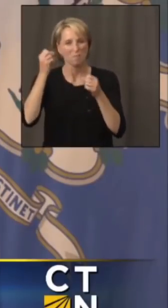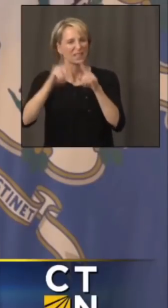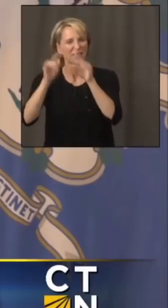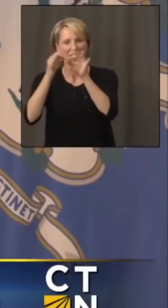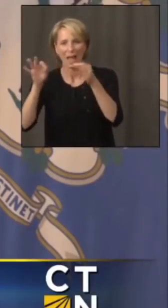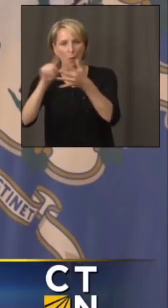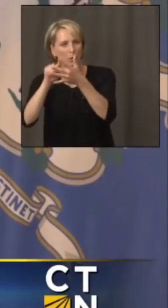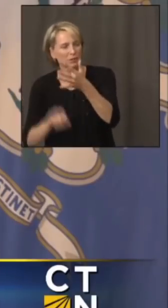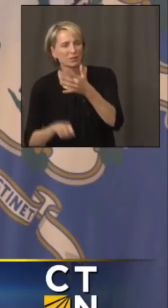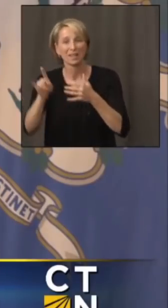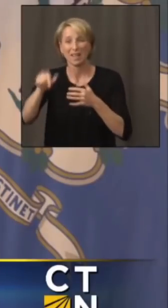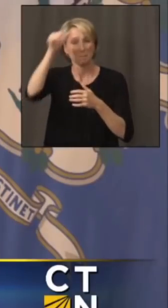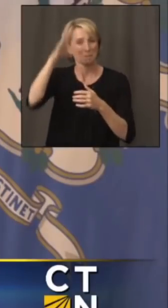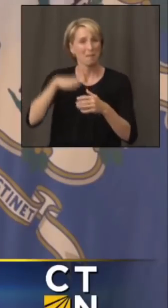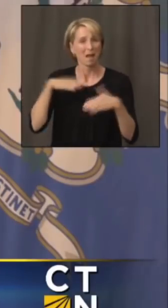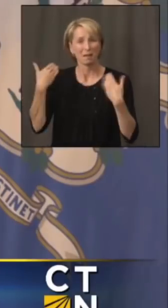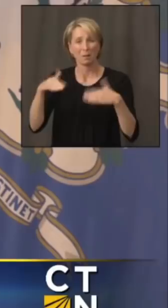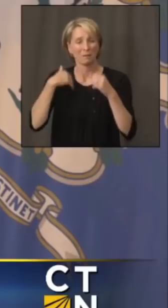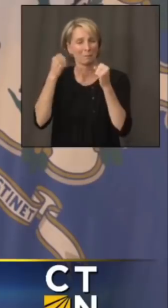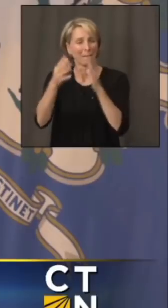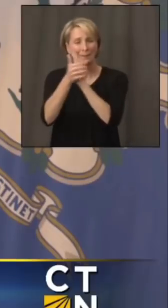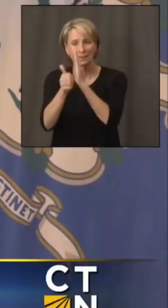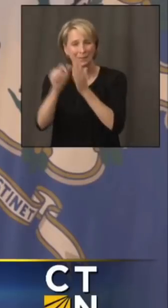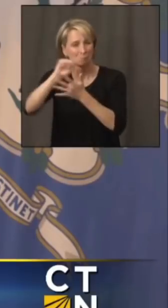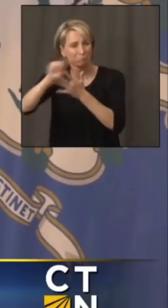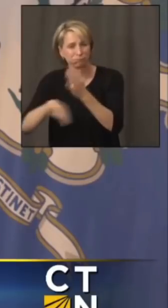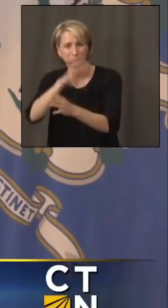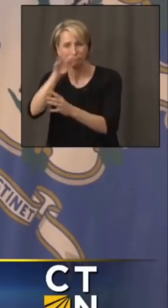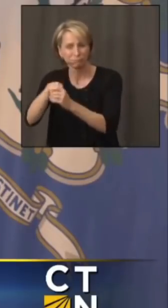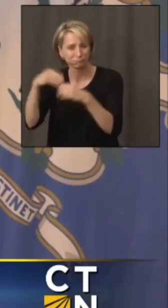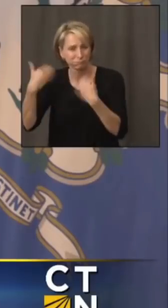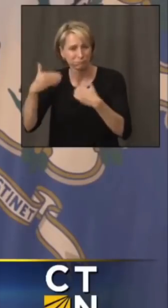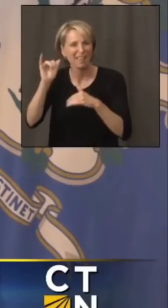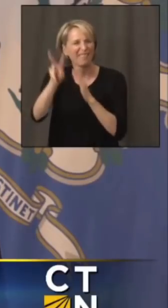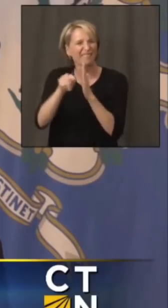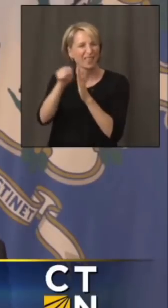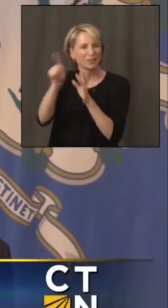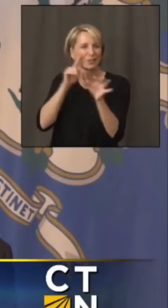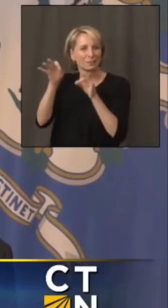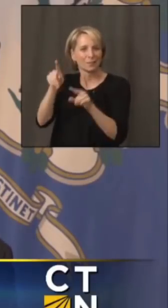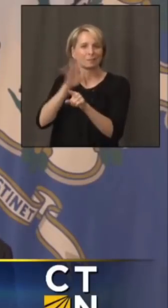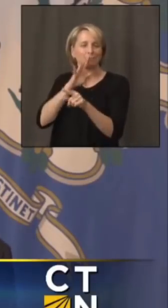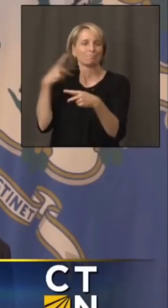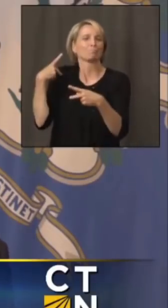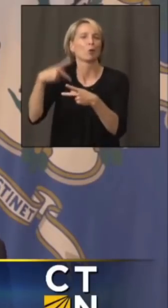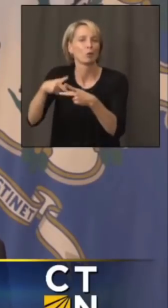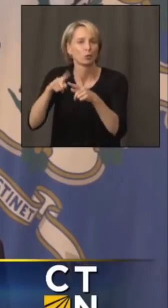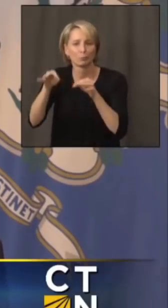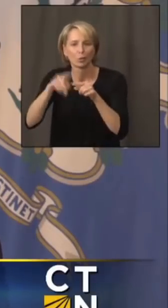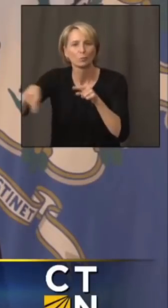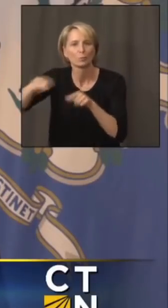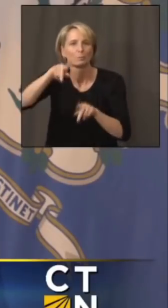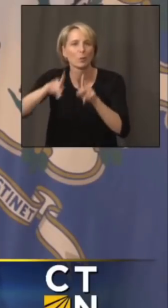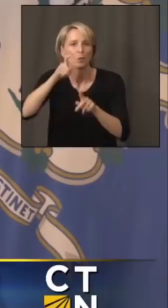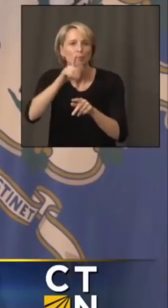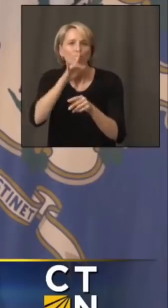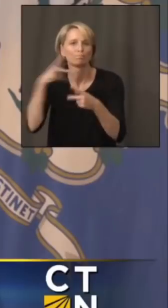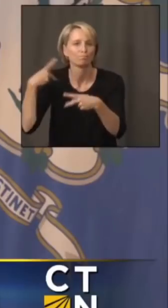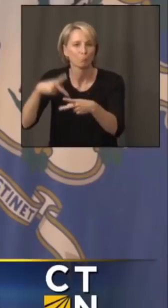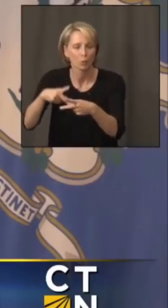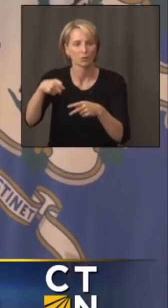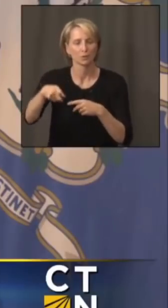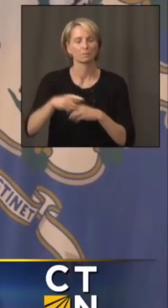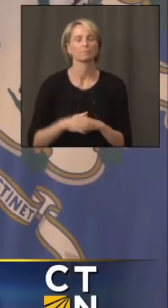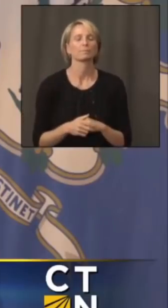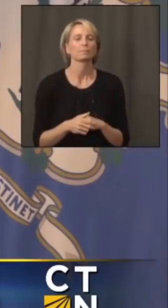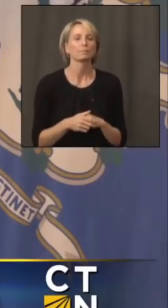soon. This guy does everything. But seriously, what this says is how we have to reach out to each and every